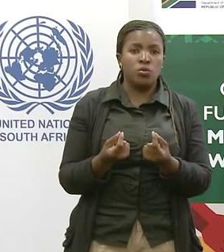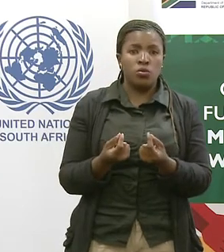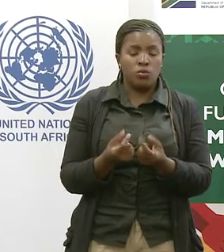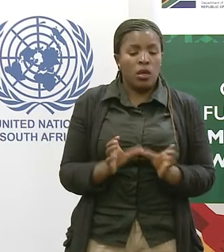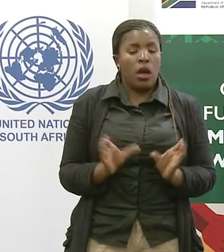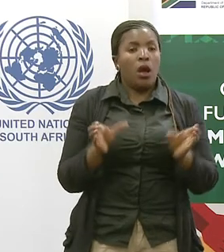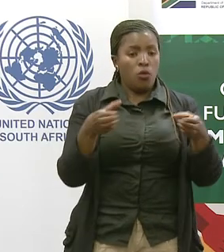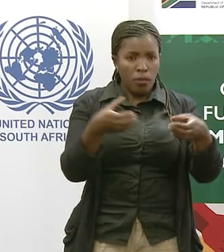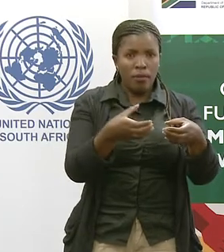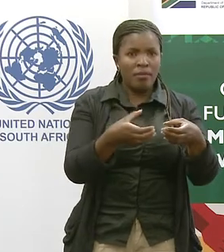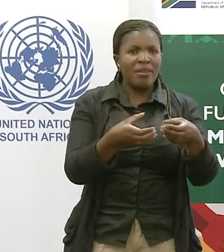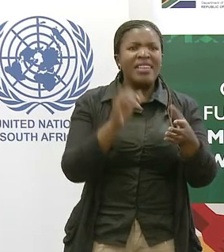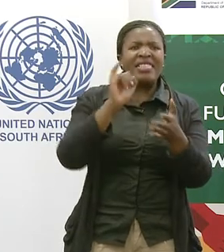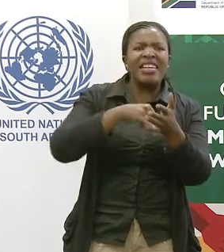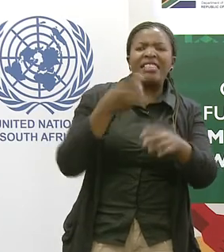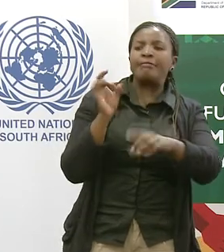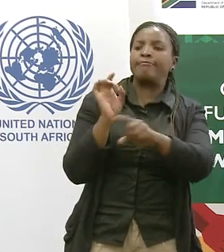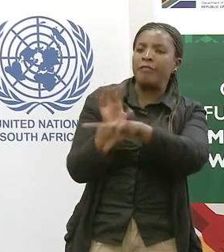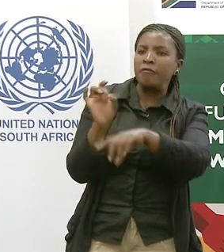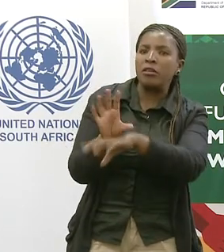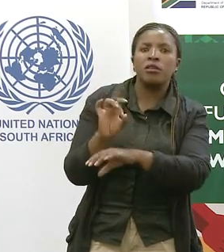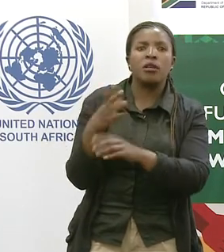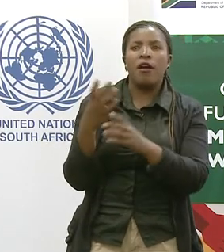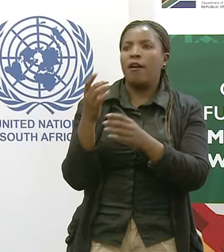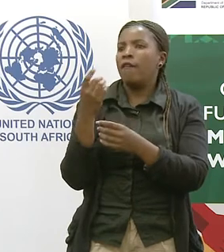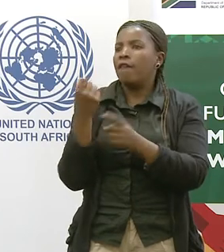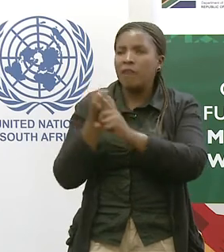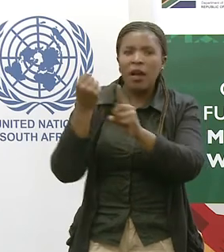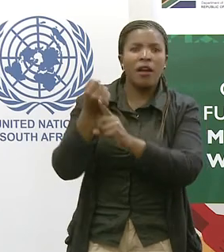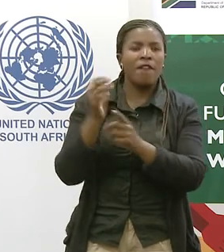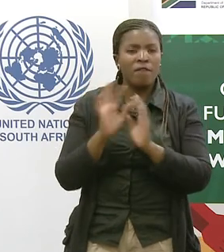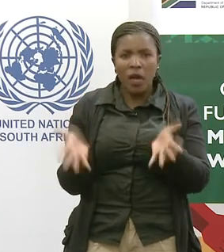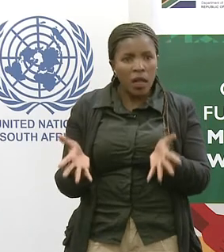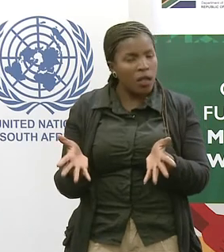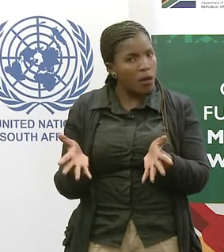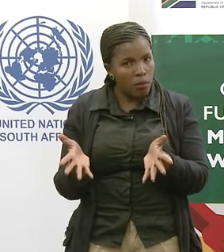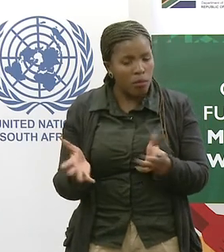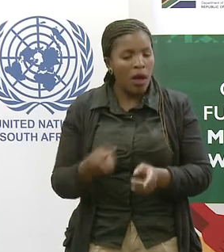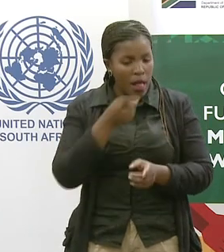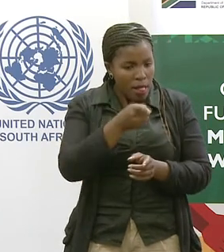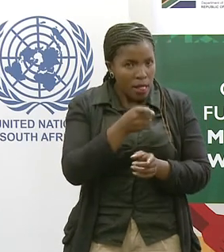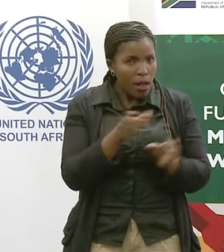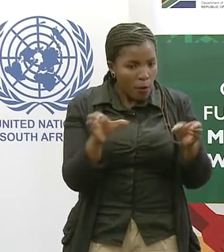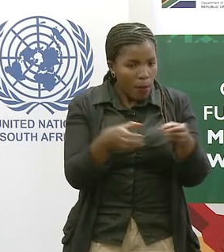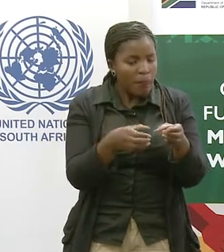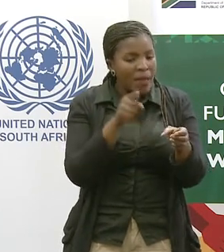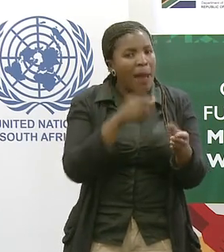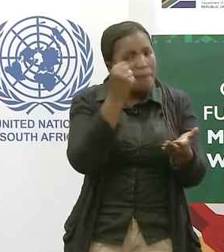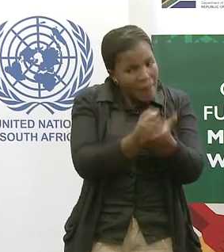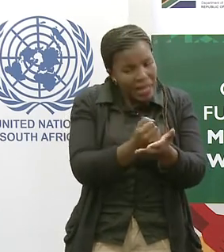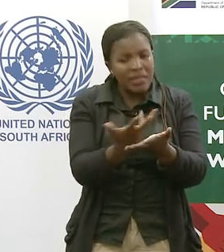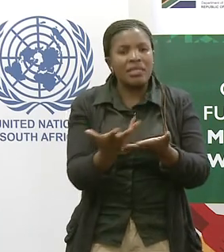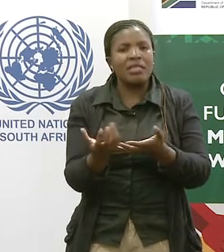just advocacy. The movements of today have to also provide the information. So